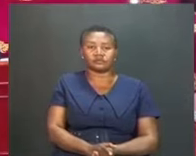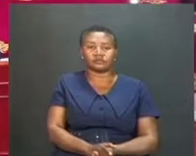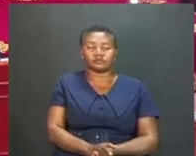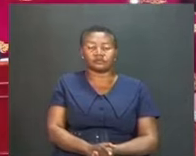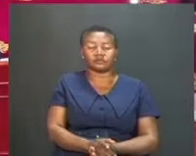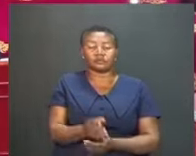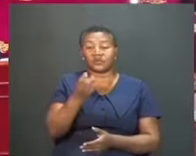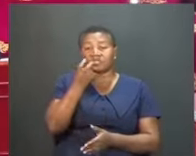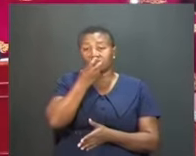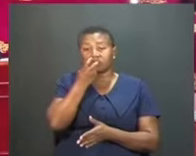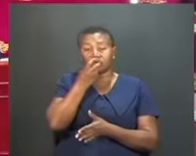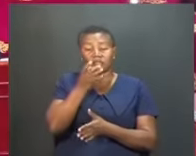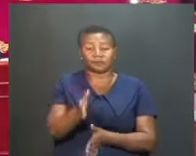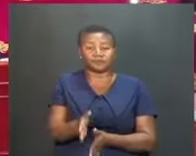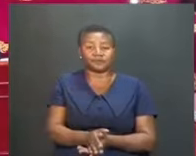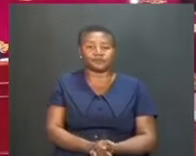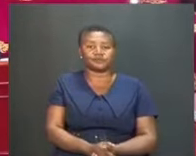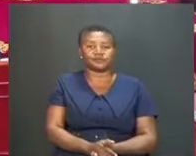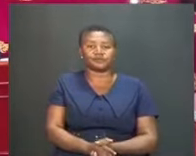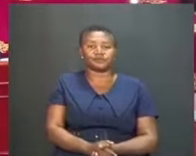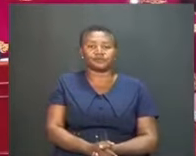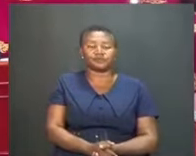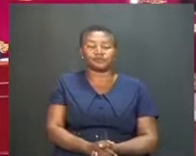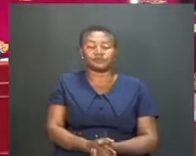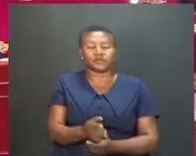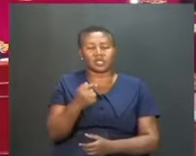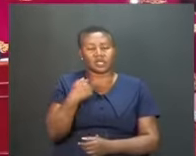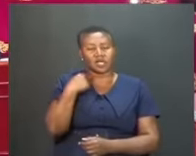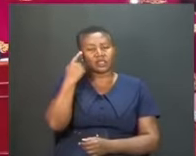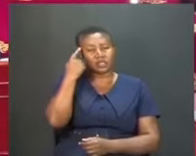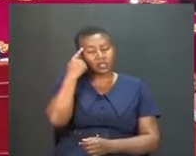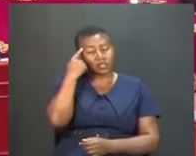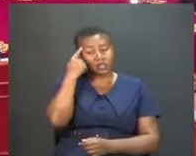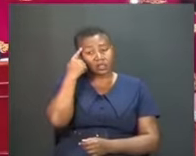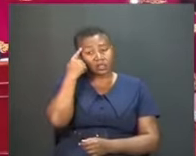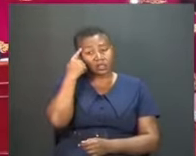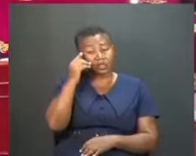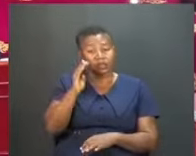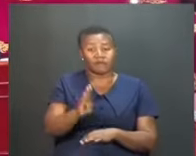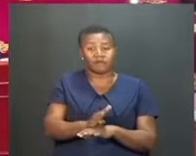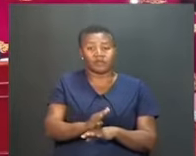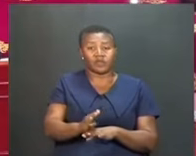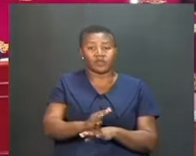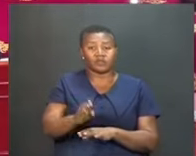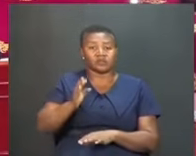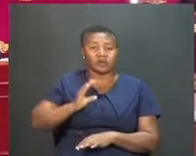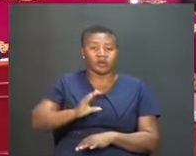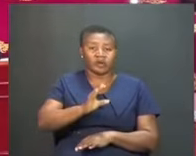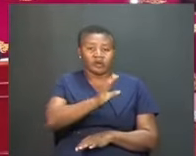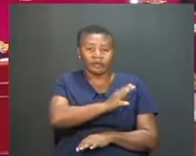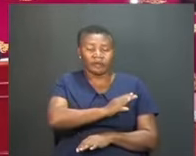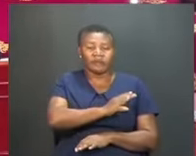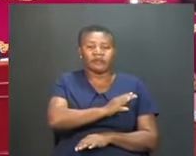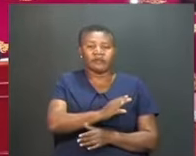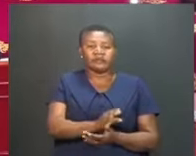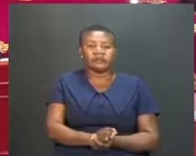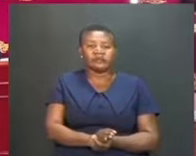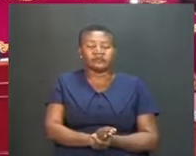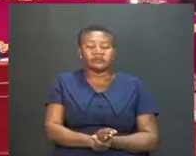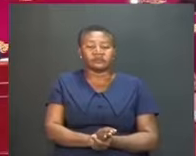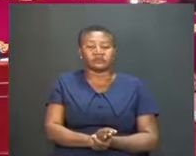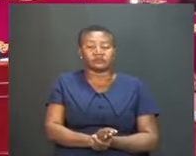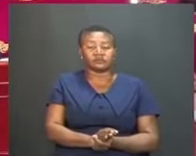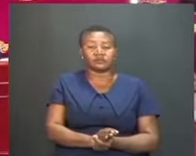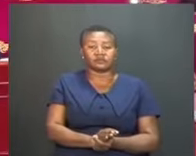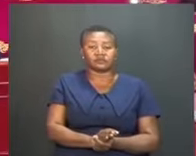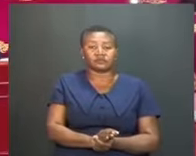Mr. Speaker, I think the Business Committee did program